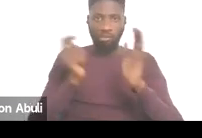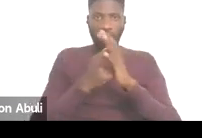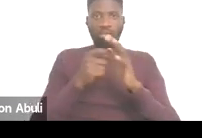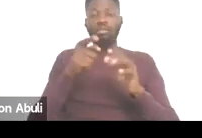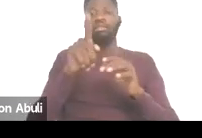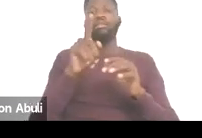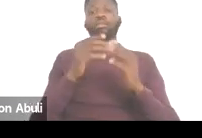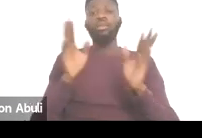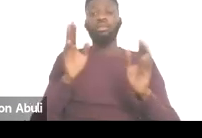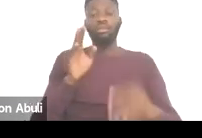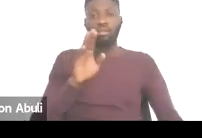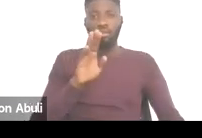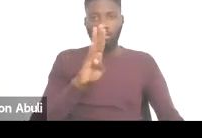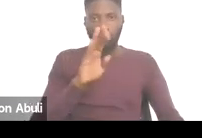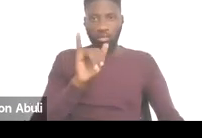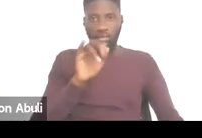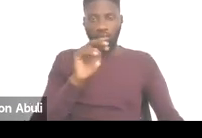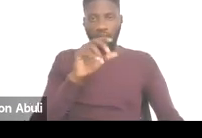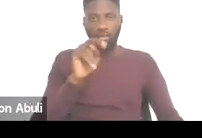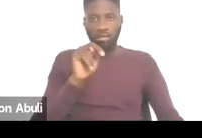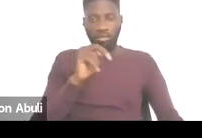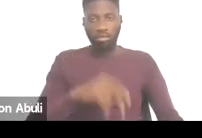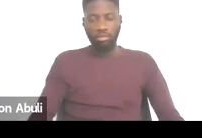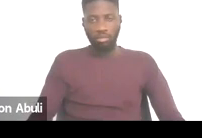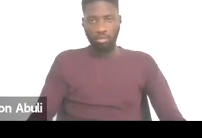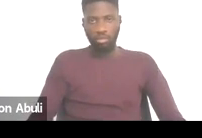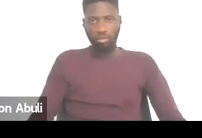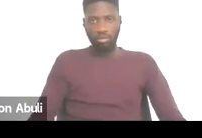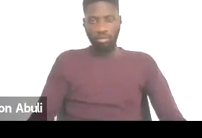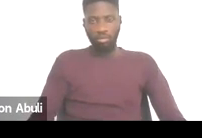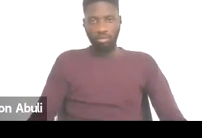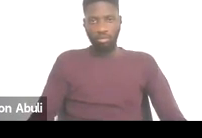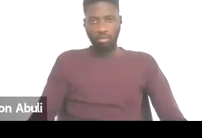Me? Oh, no, sorry. no, not you. I don't know where I left.